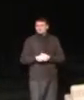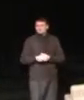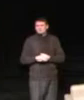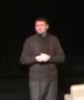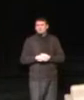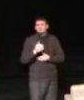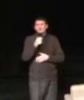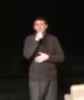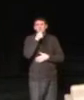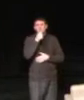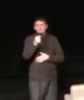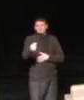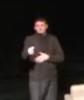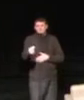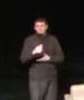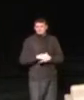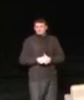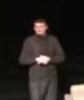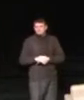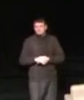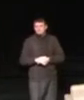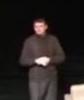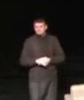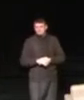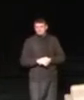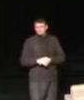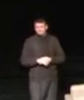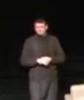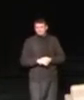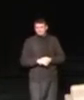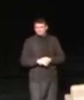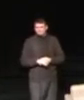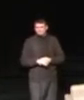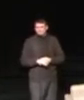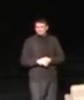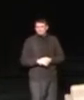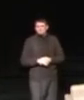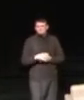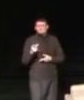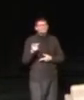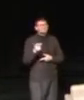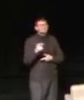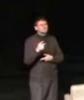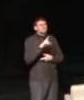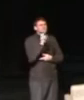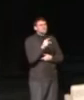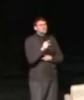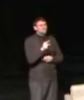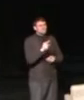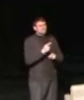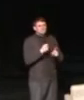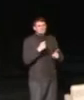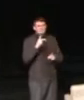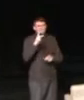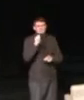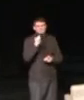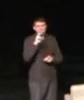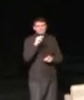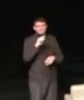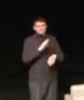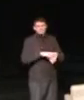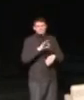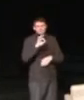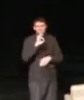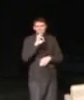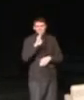Well, the microphone is there. Are there any others? Okay. All right. This question comes to us from Karen on